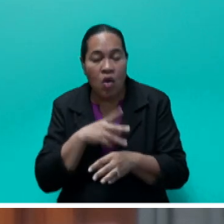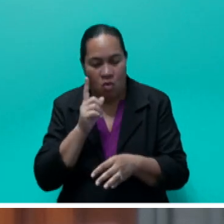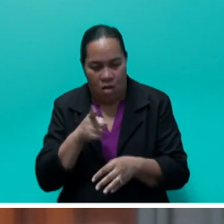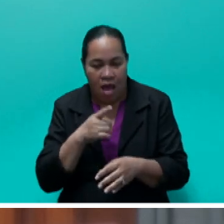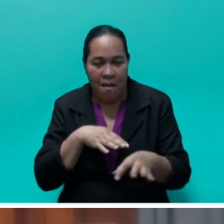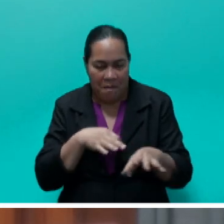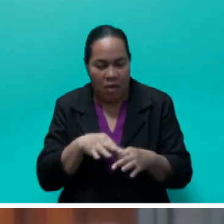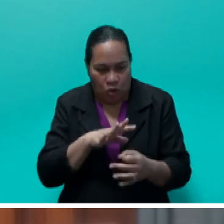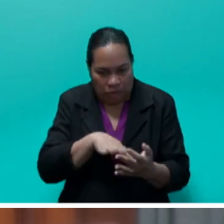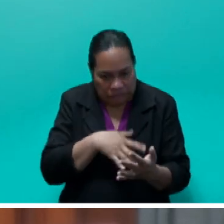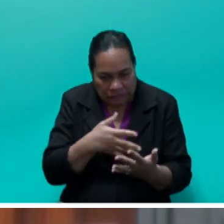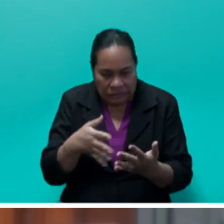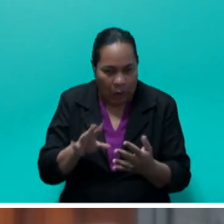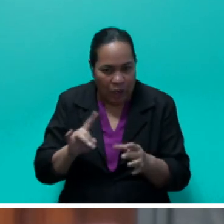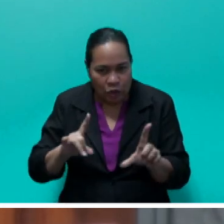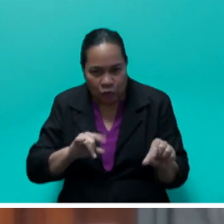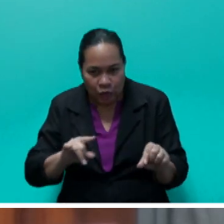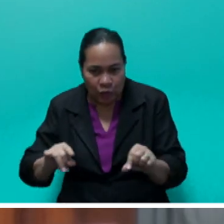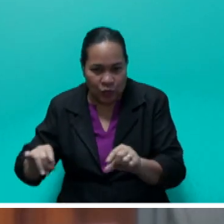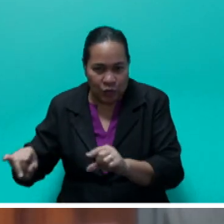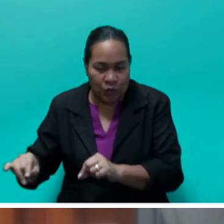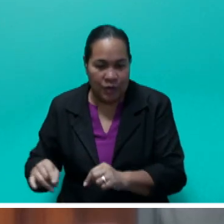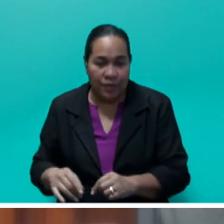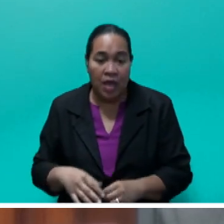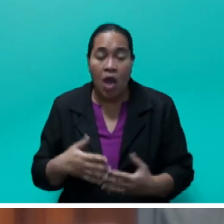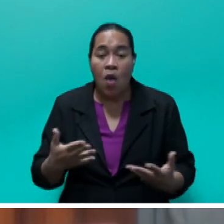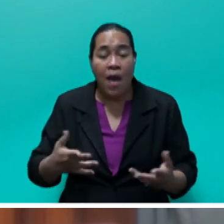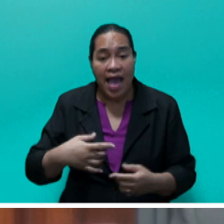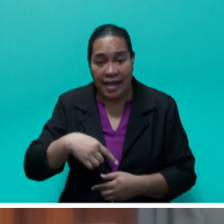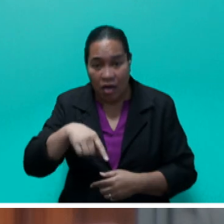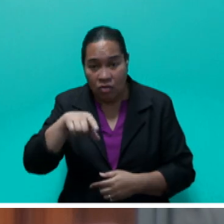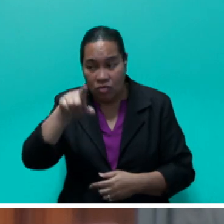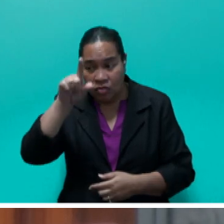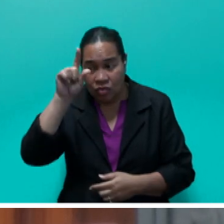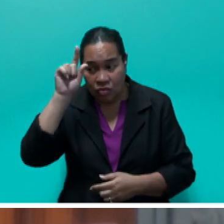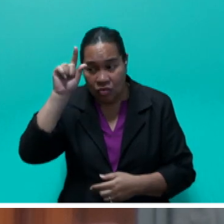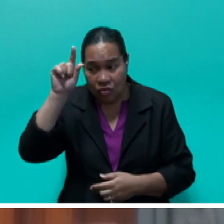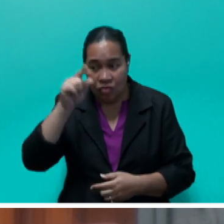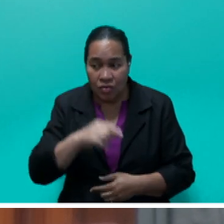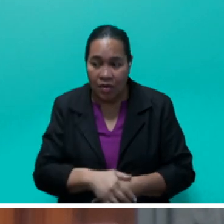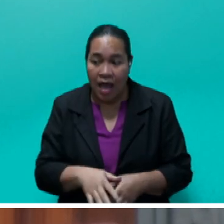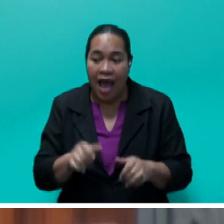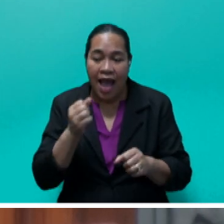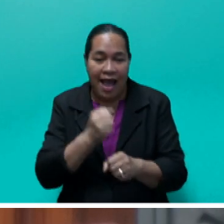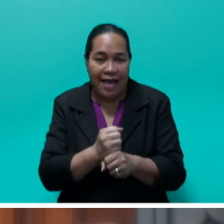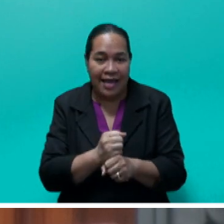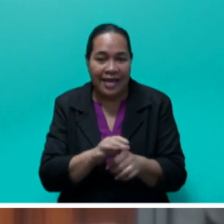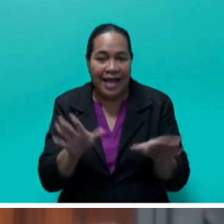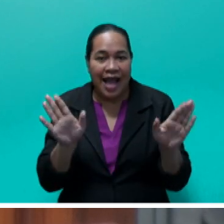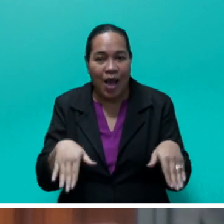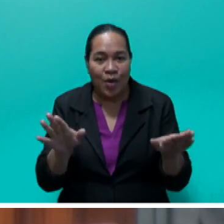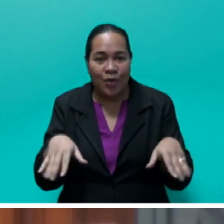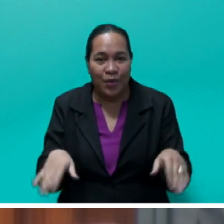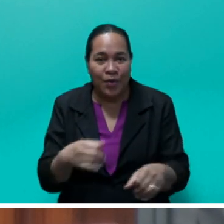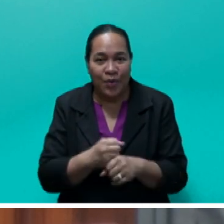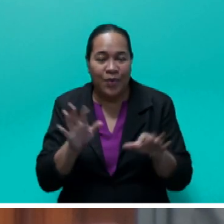Mr. Speaker, sir, the Narodake Pine Scheme in Ngau has also been assisted through Forestry Pine Development Capital